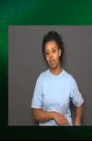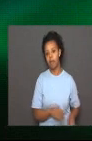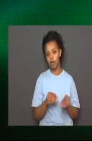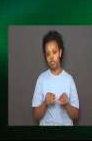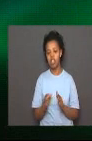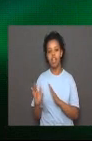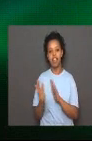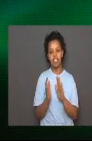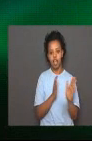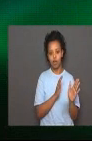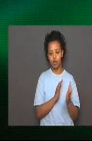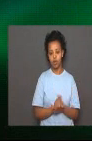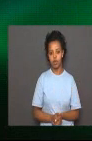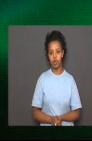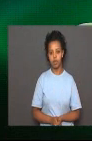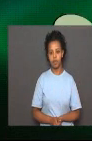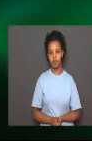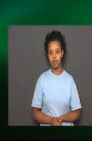Students, let's get ready.